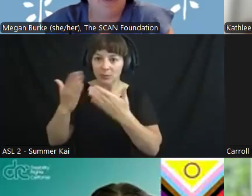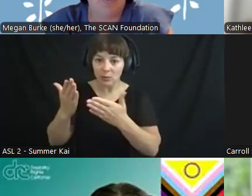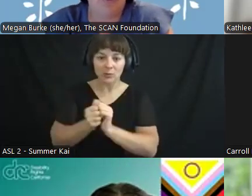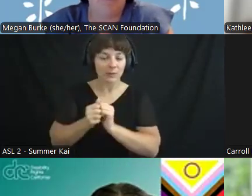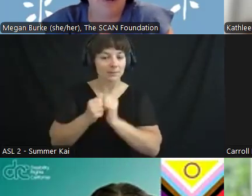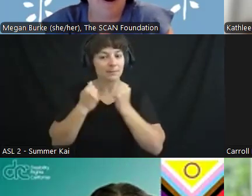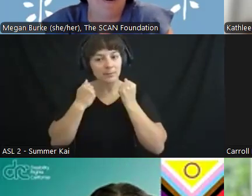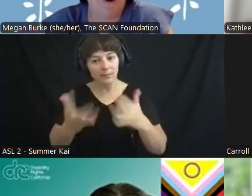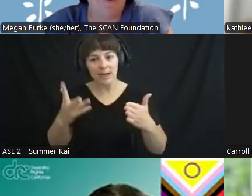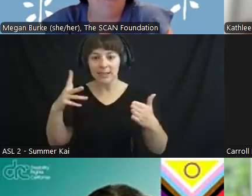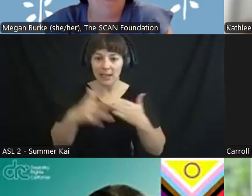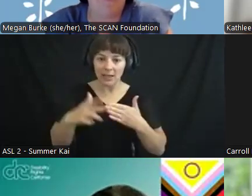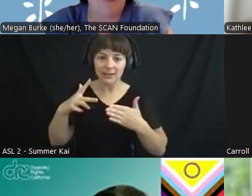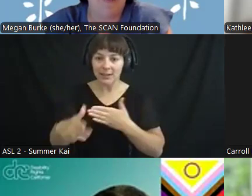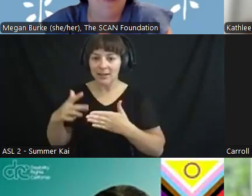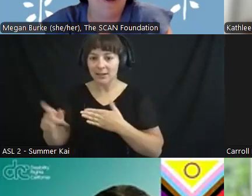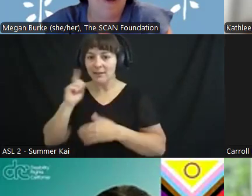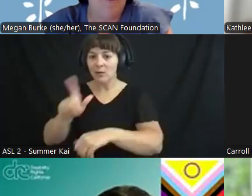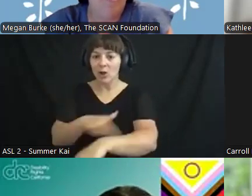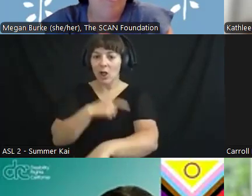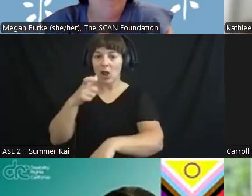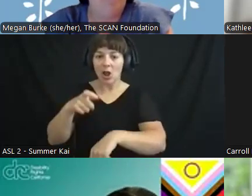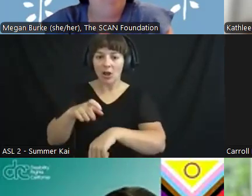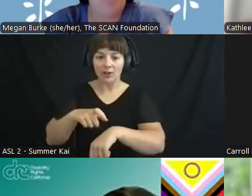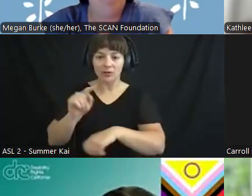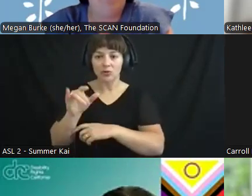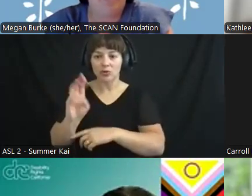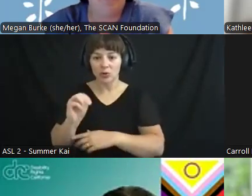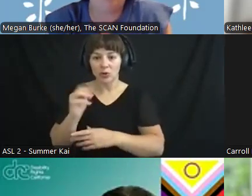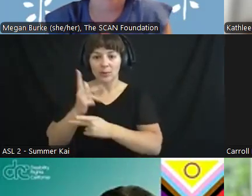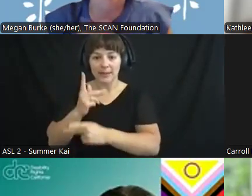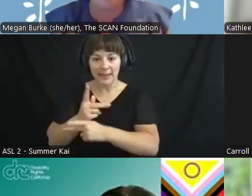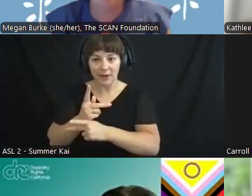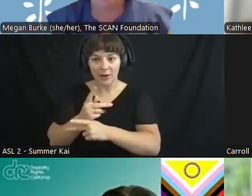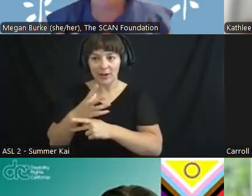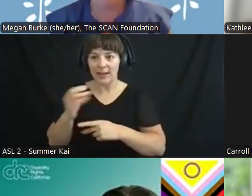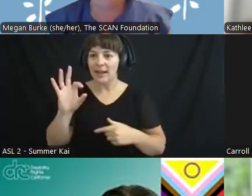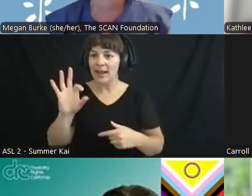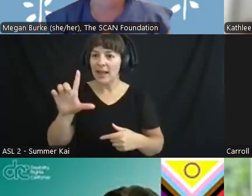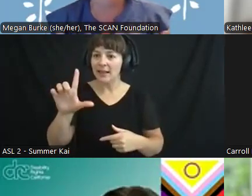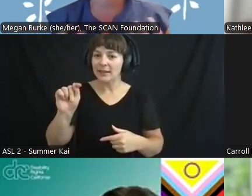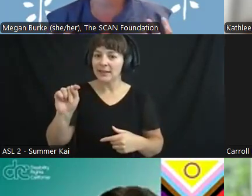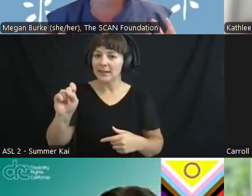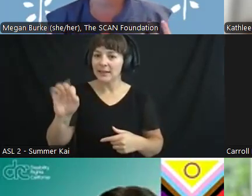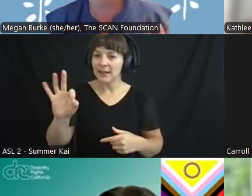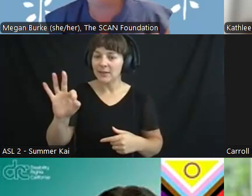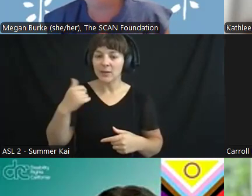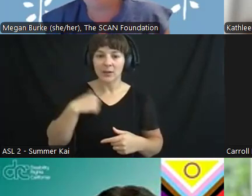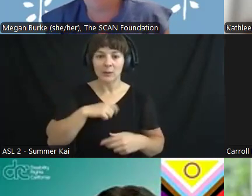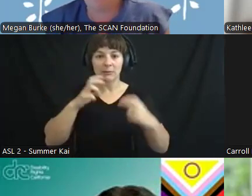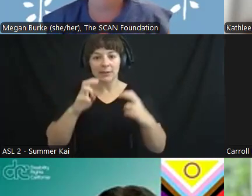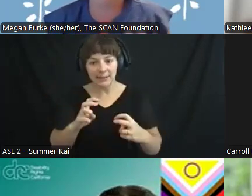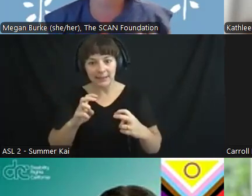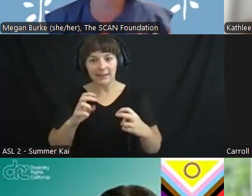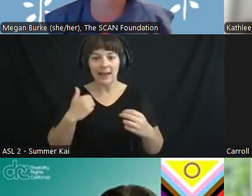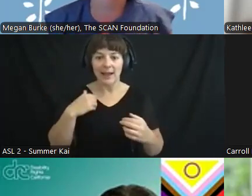cuts to long-term care and LTSS. When we sit here day in and day out and we have these